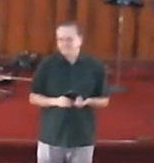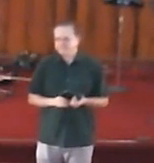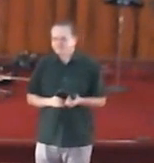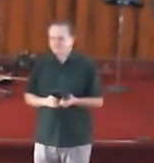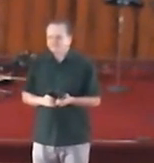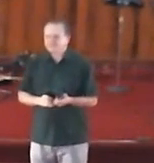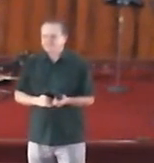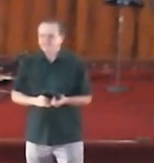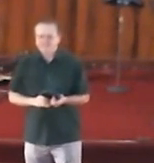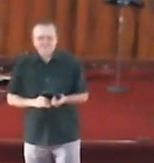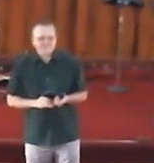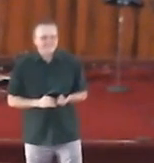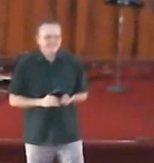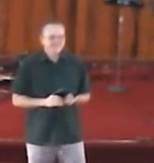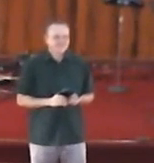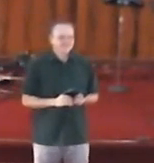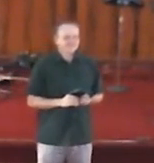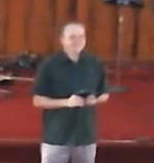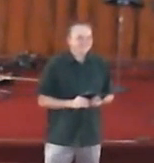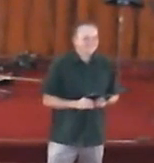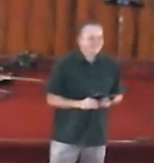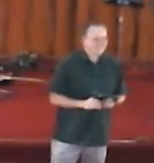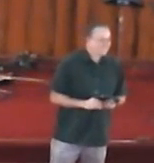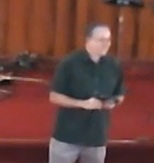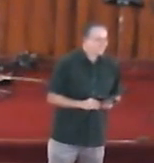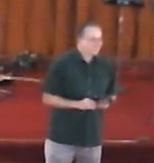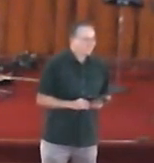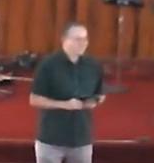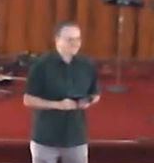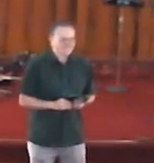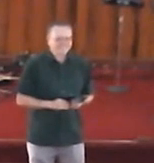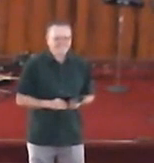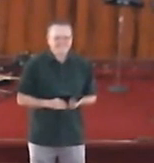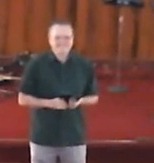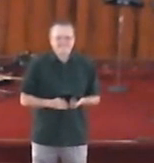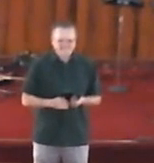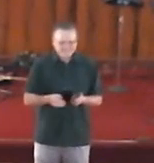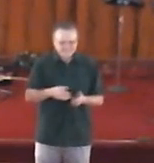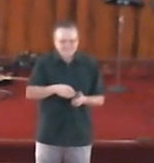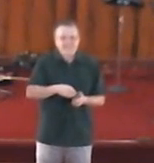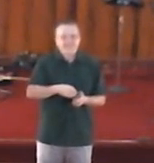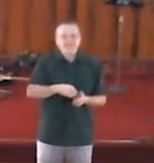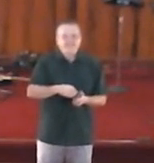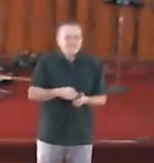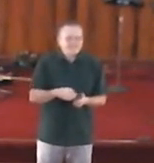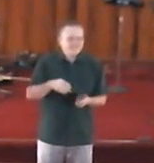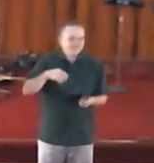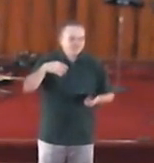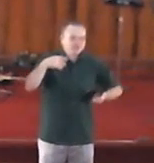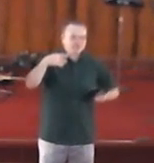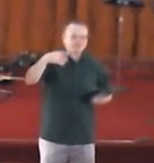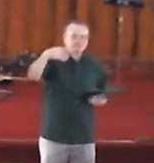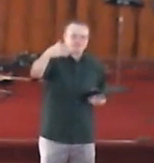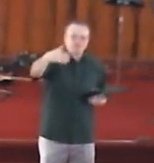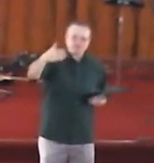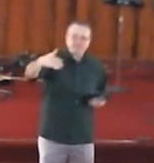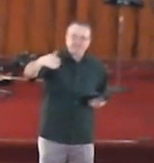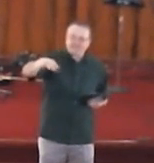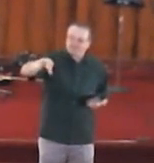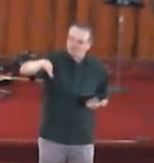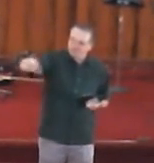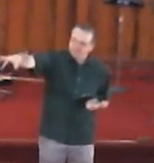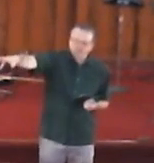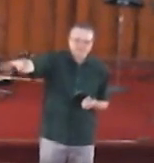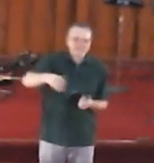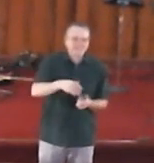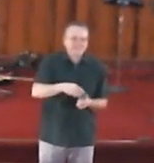funciona. They said the car has a small problem. The starter doesn't work. Entonces Herbert fue